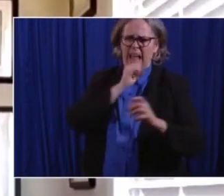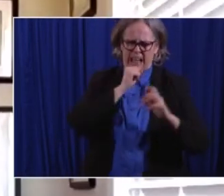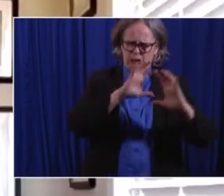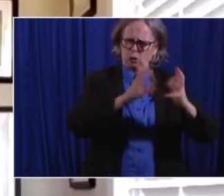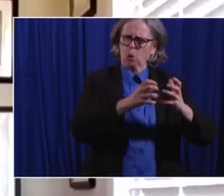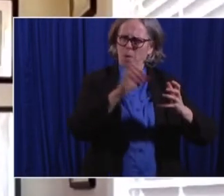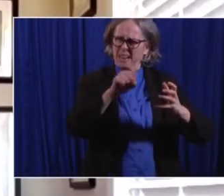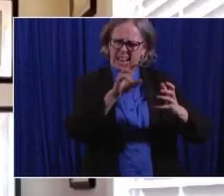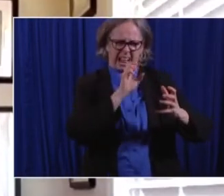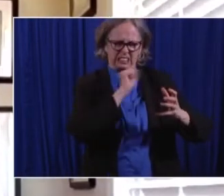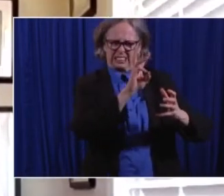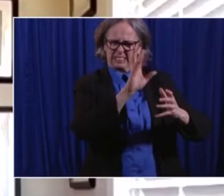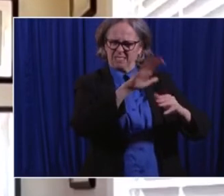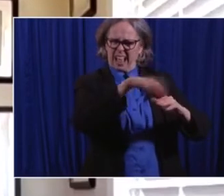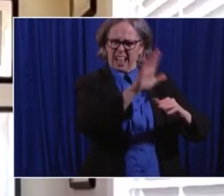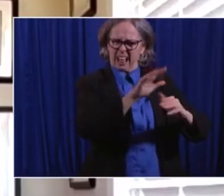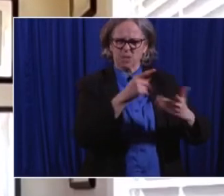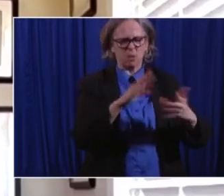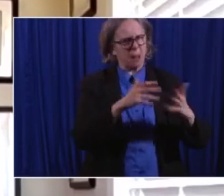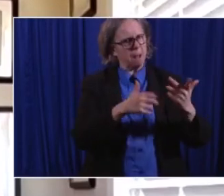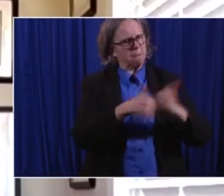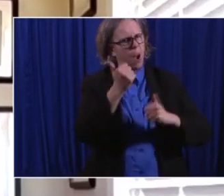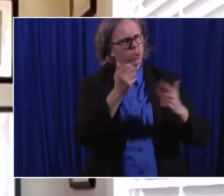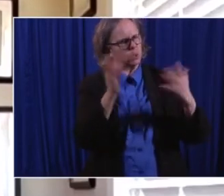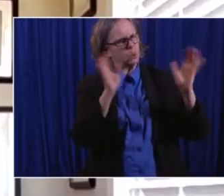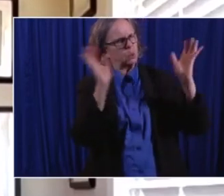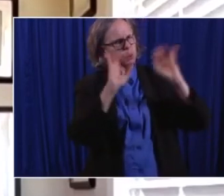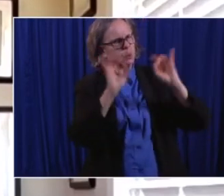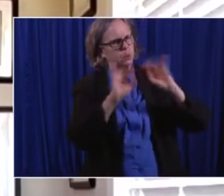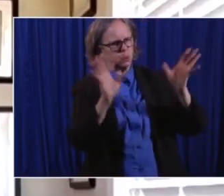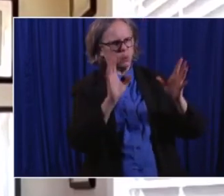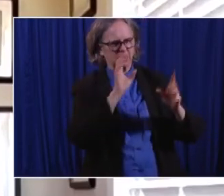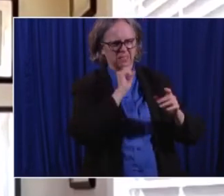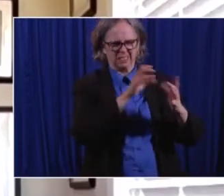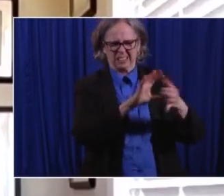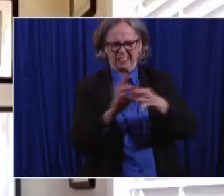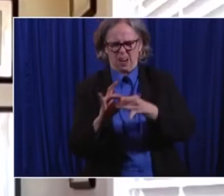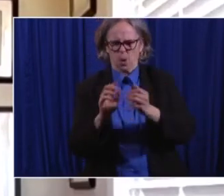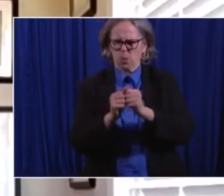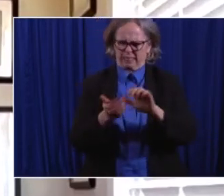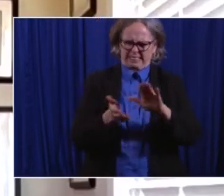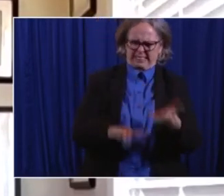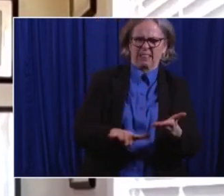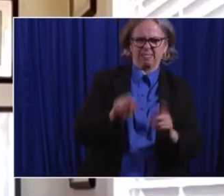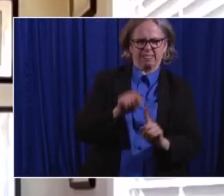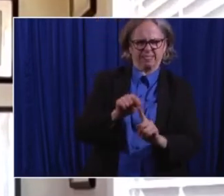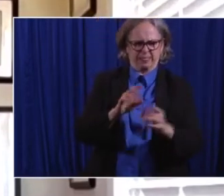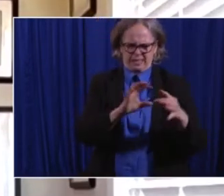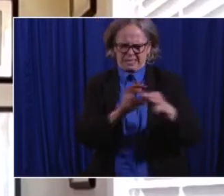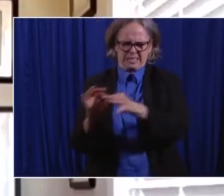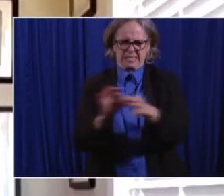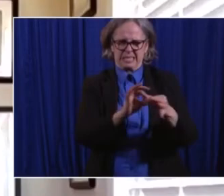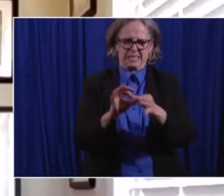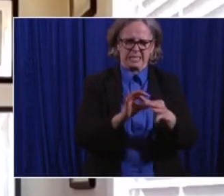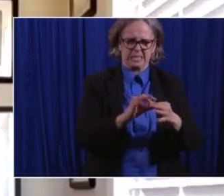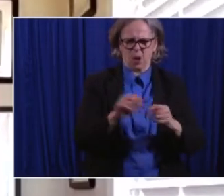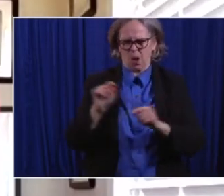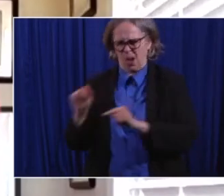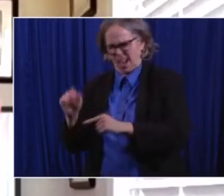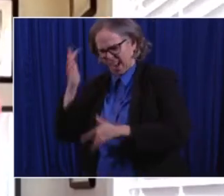correlate for most of the medical conditions in terms of an individual's risk of dying.